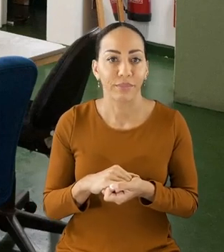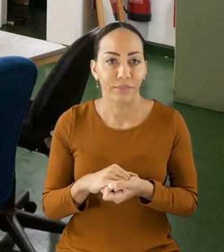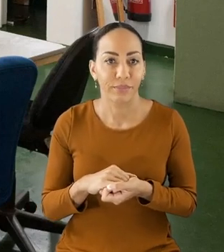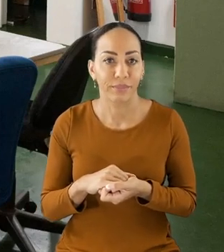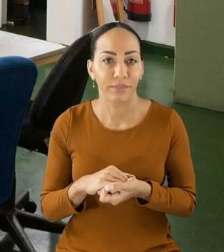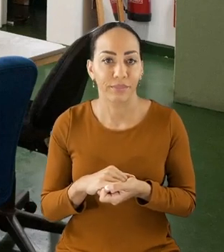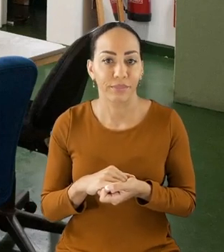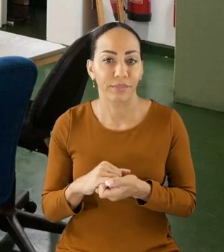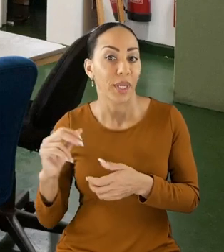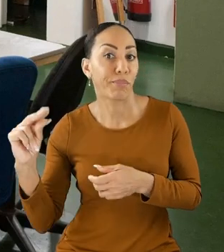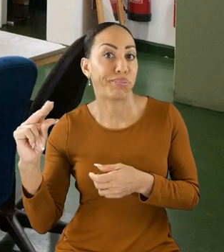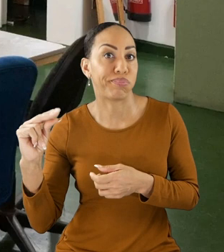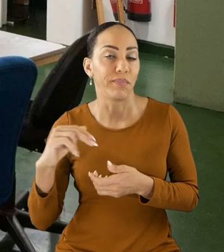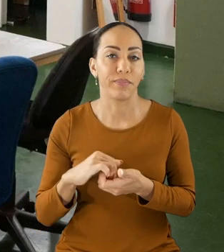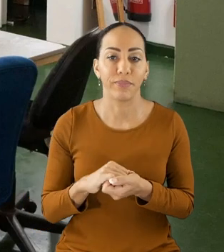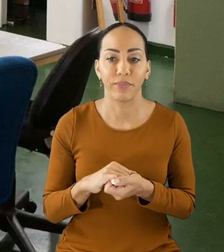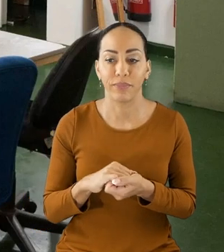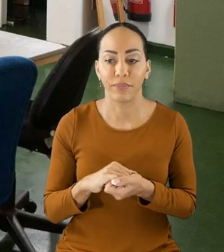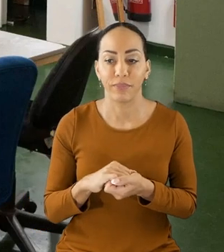Okay. In that case.